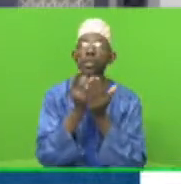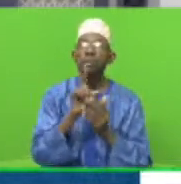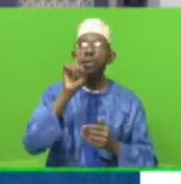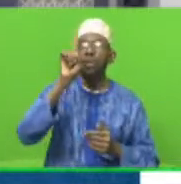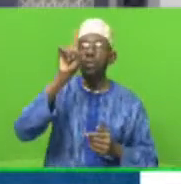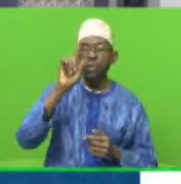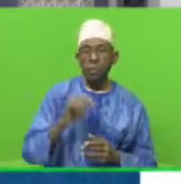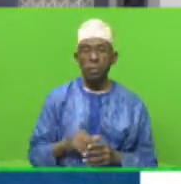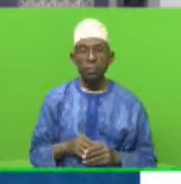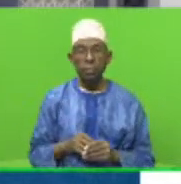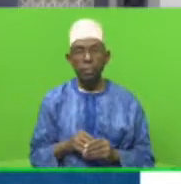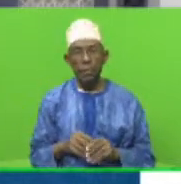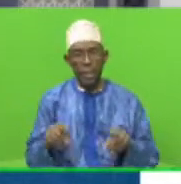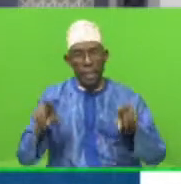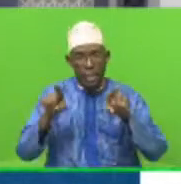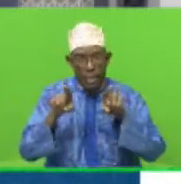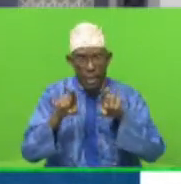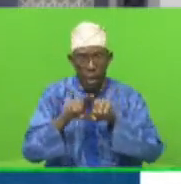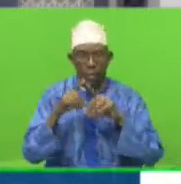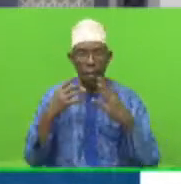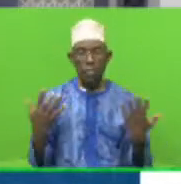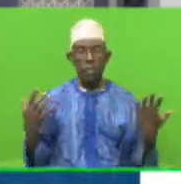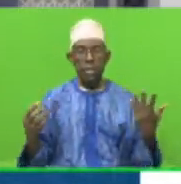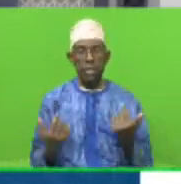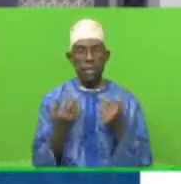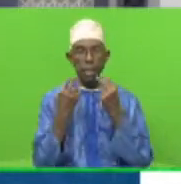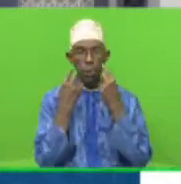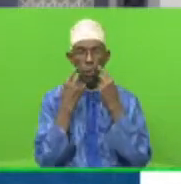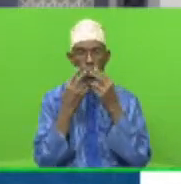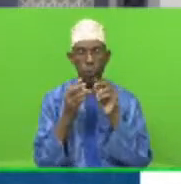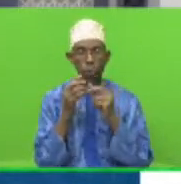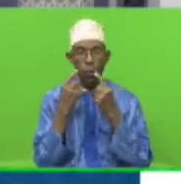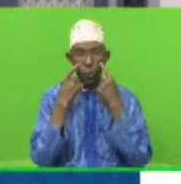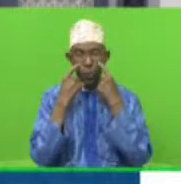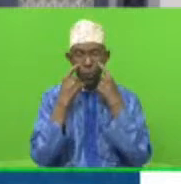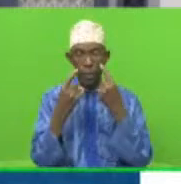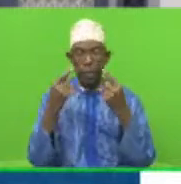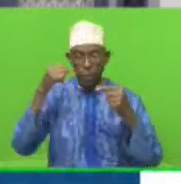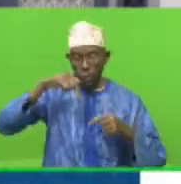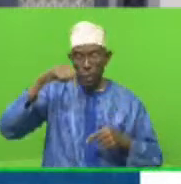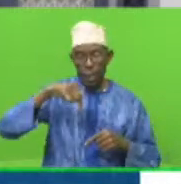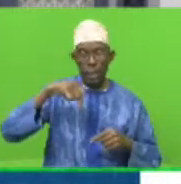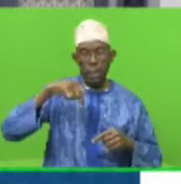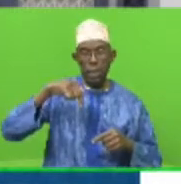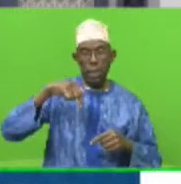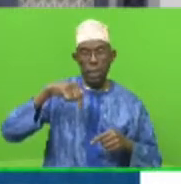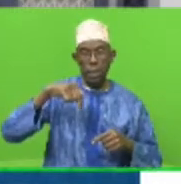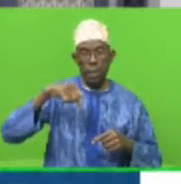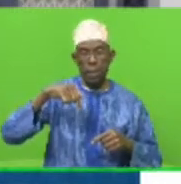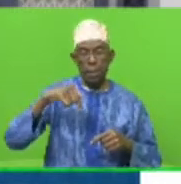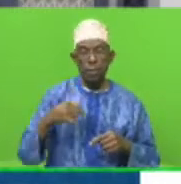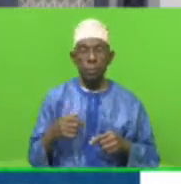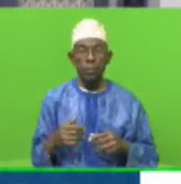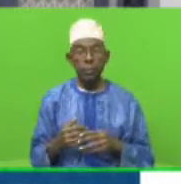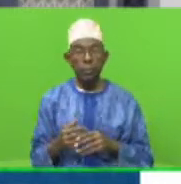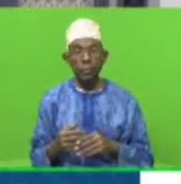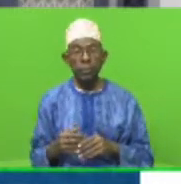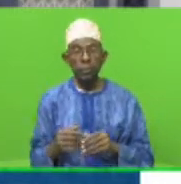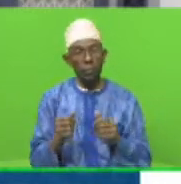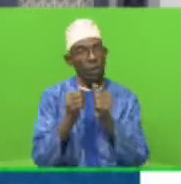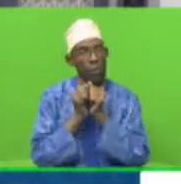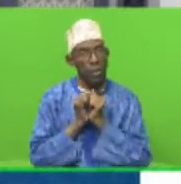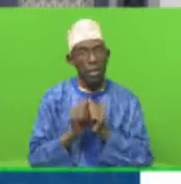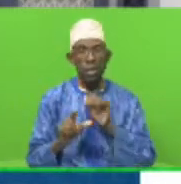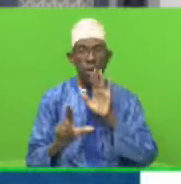subhanahu wa ta'ala. The same things that we are witnessing today, the same things that we are seeing today, without